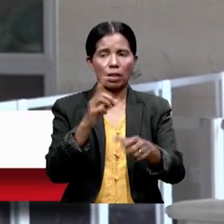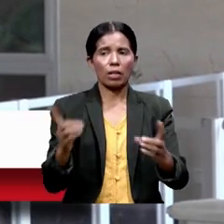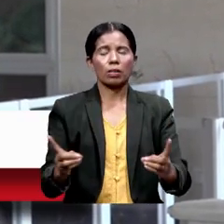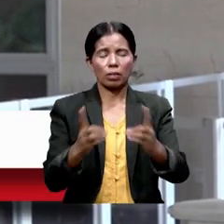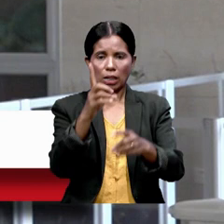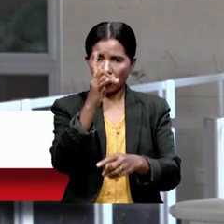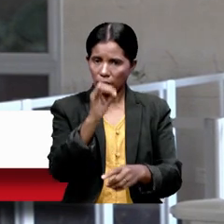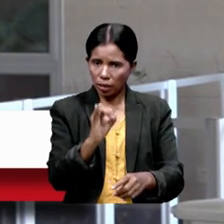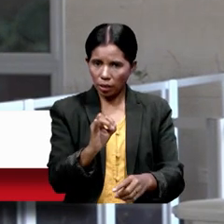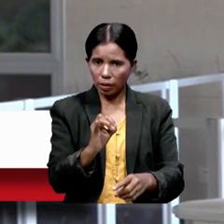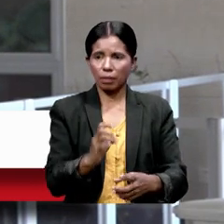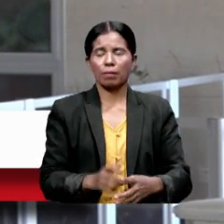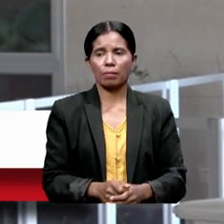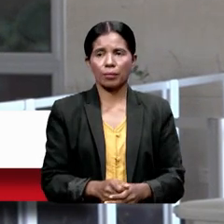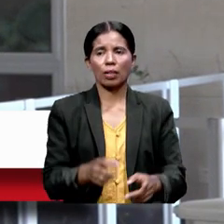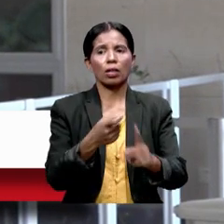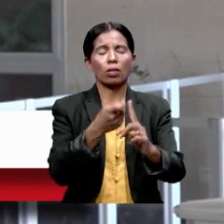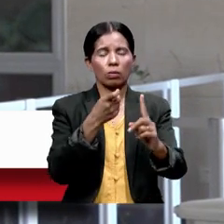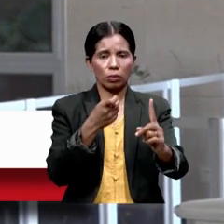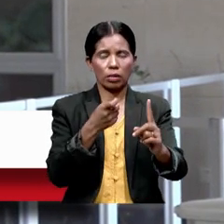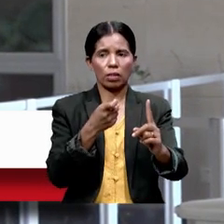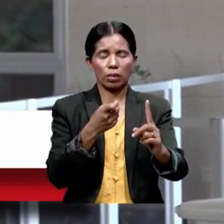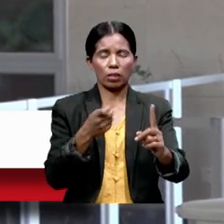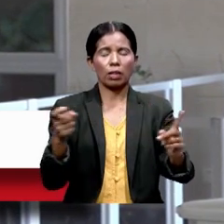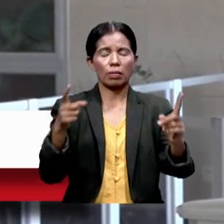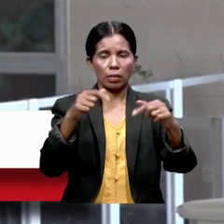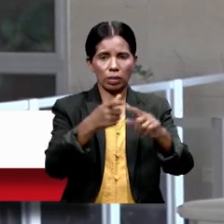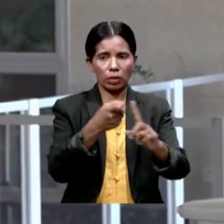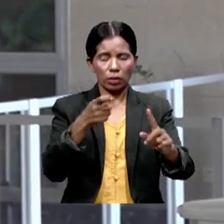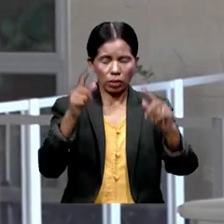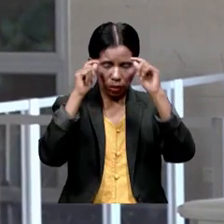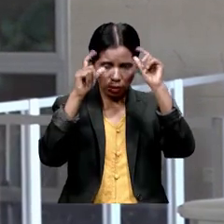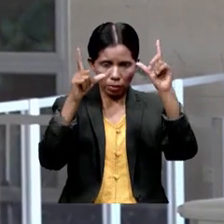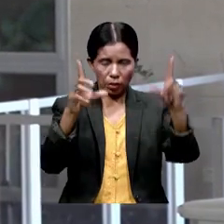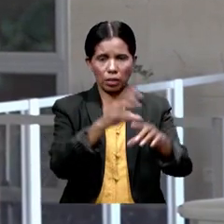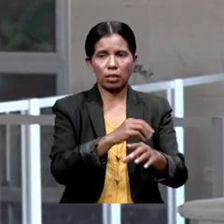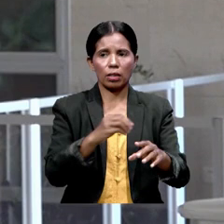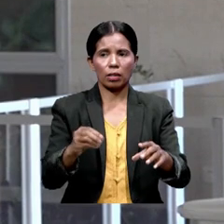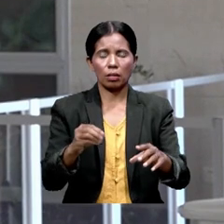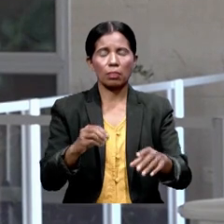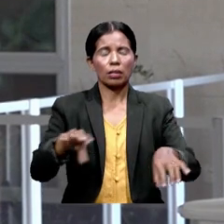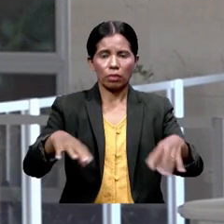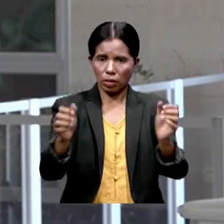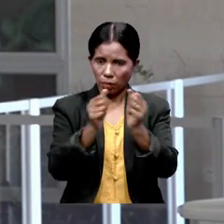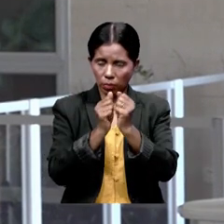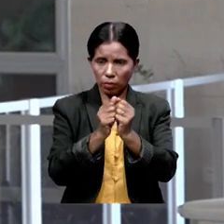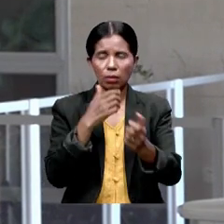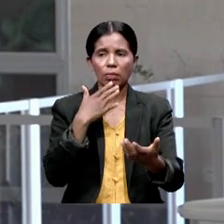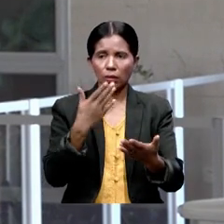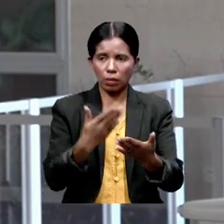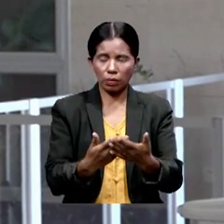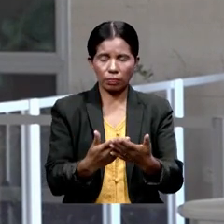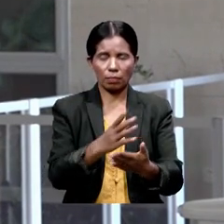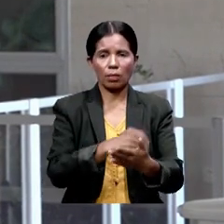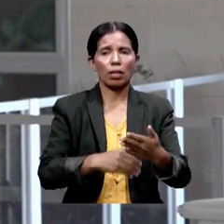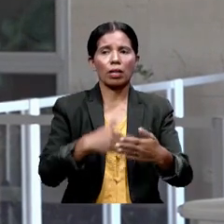Dili. France and Timor-Leste have an excellent bilateral relationship. And for France,